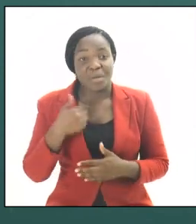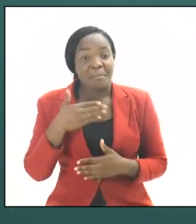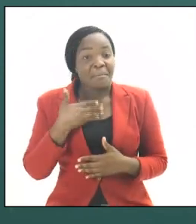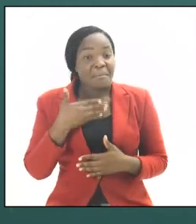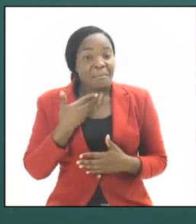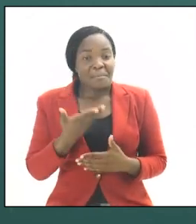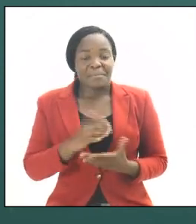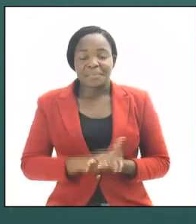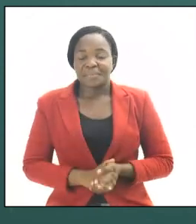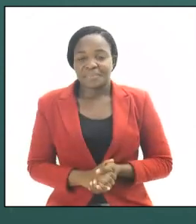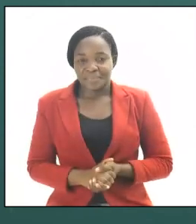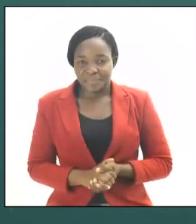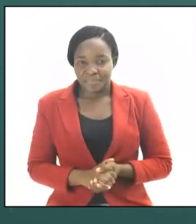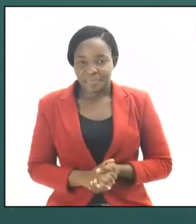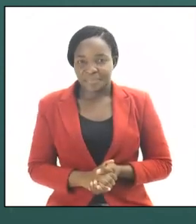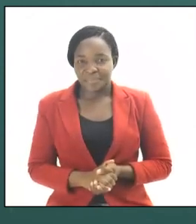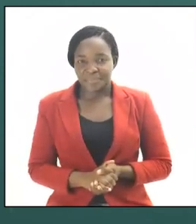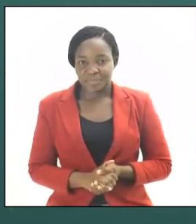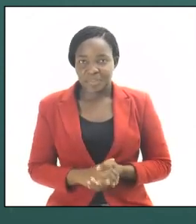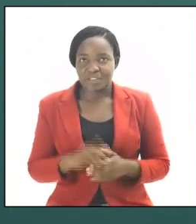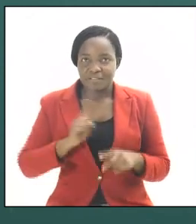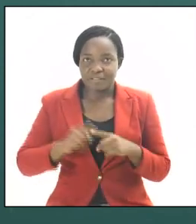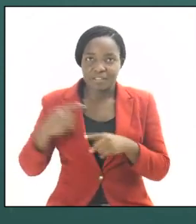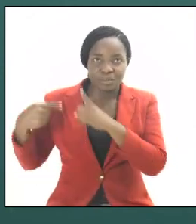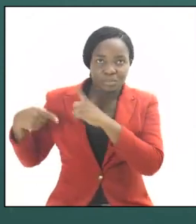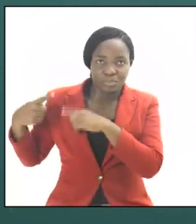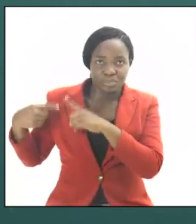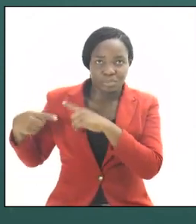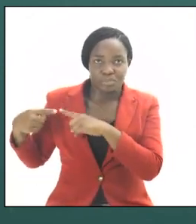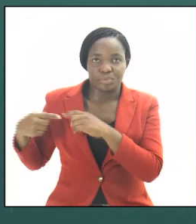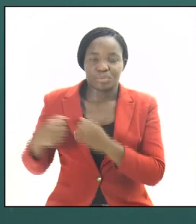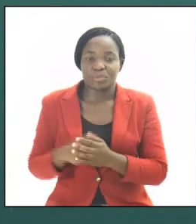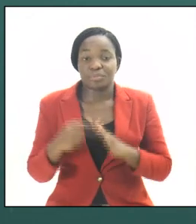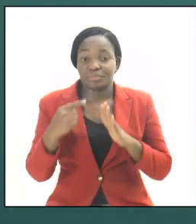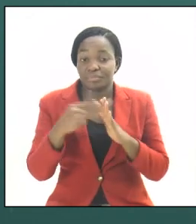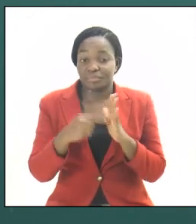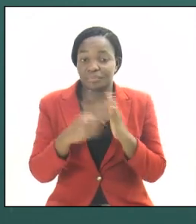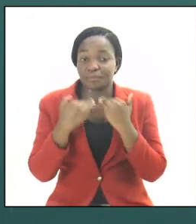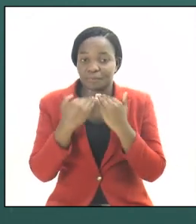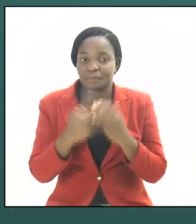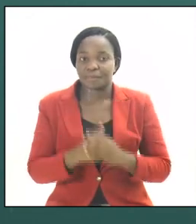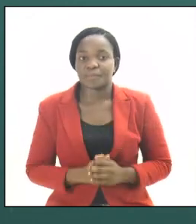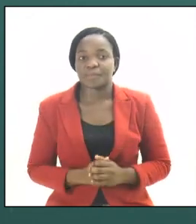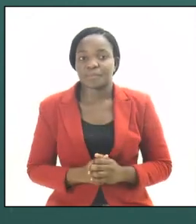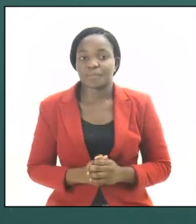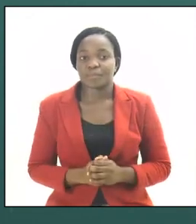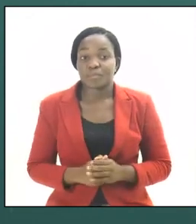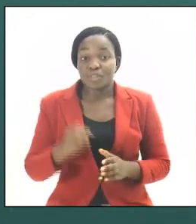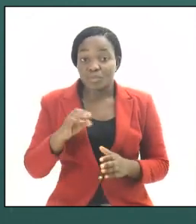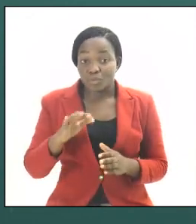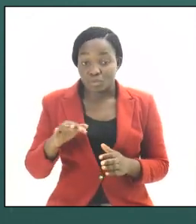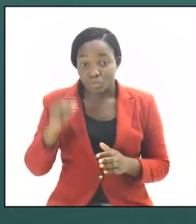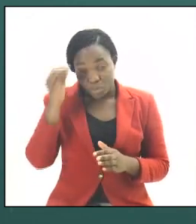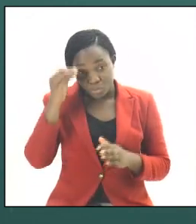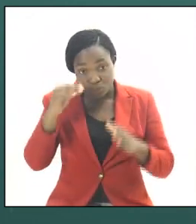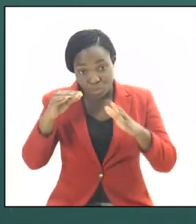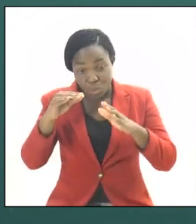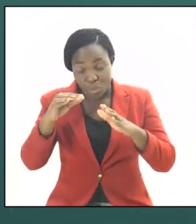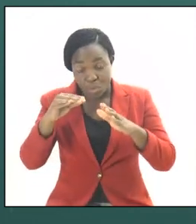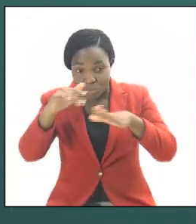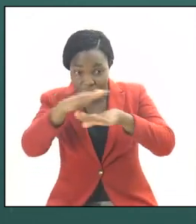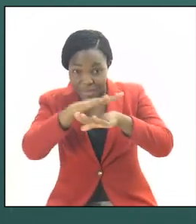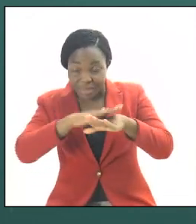you. Let's now quickly go through the main points again. When you have to find the area of a shaded